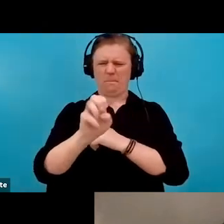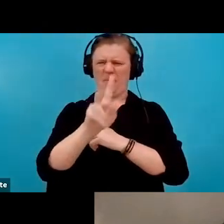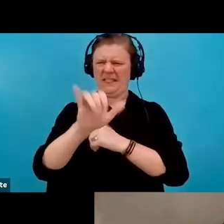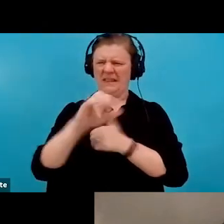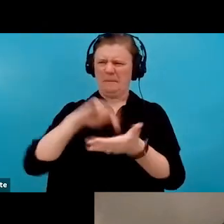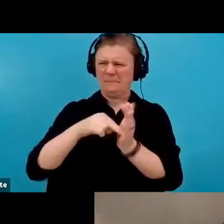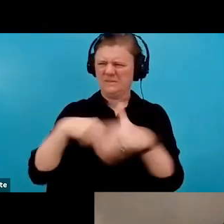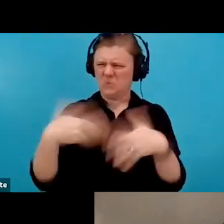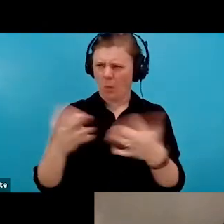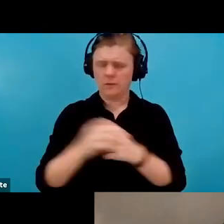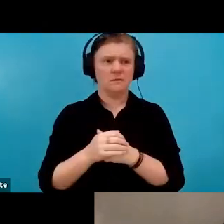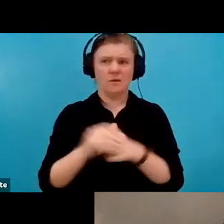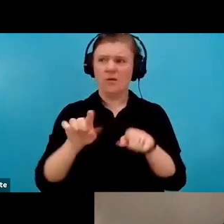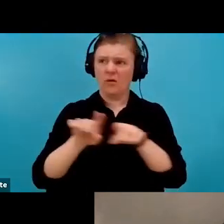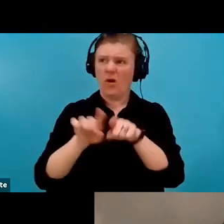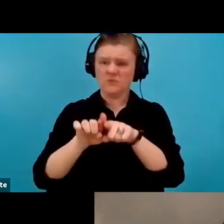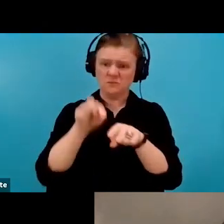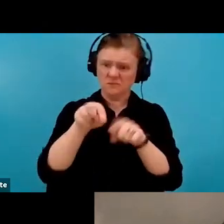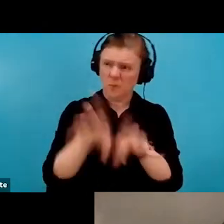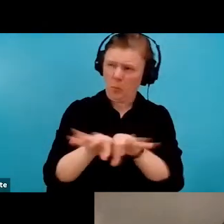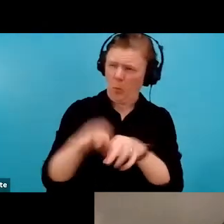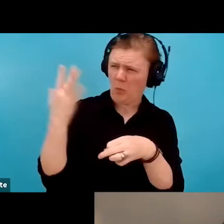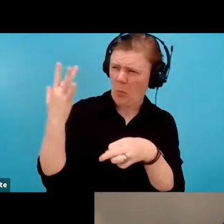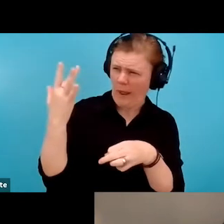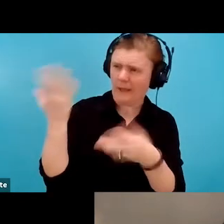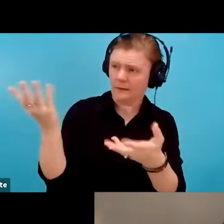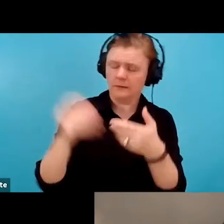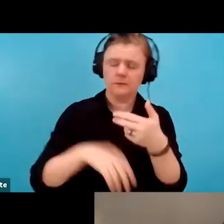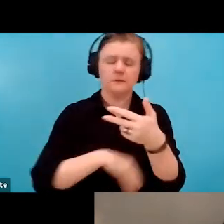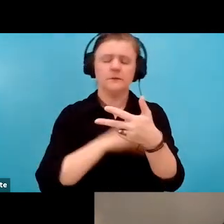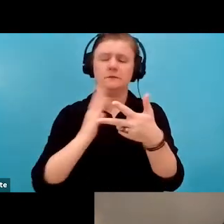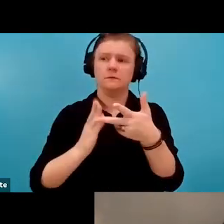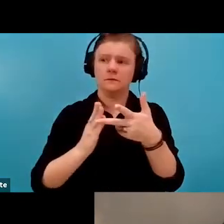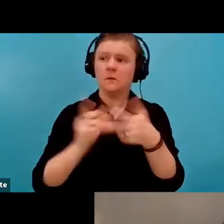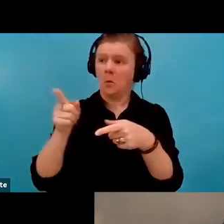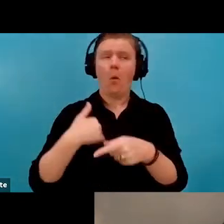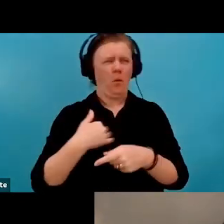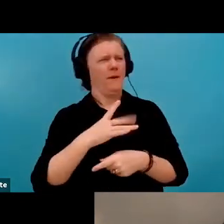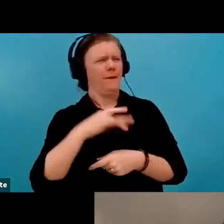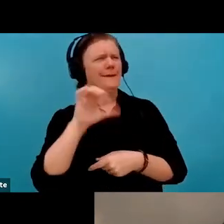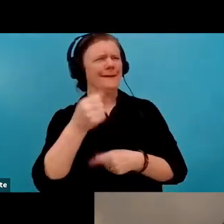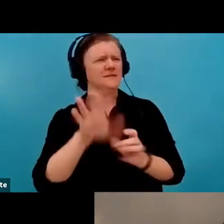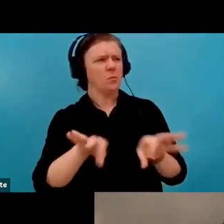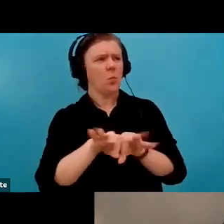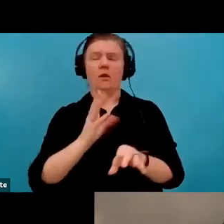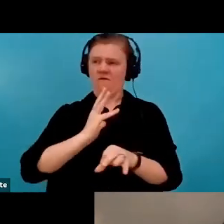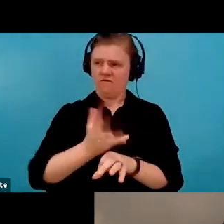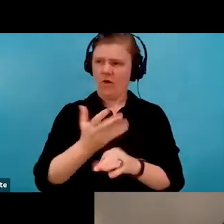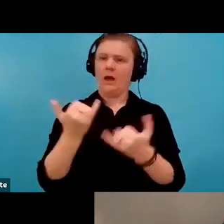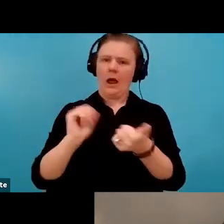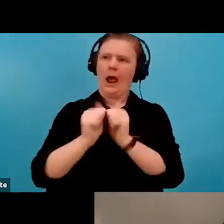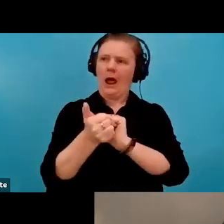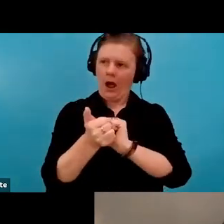it matters, and to a small extent, what you can do to make the things you make